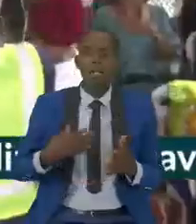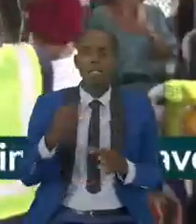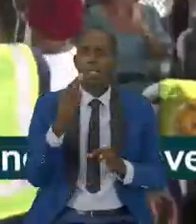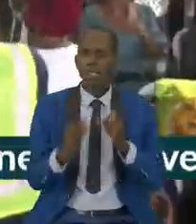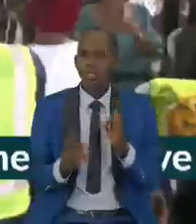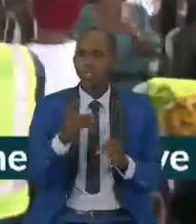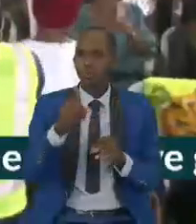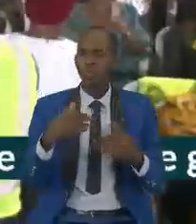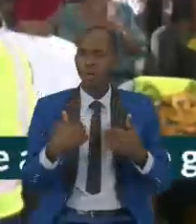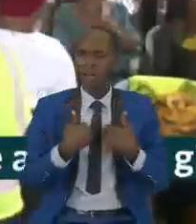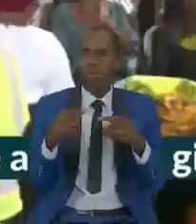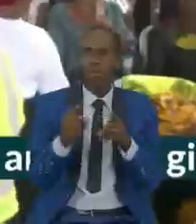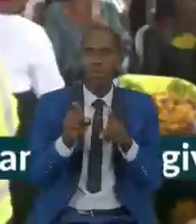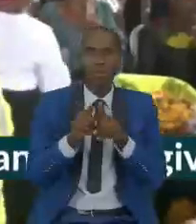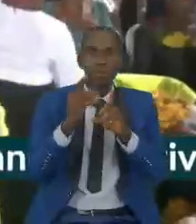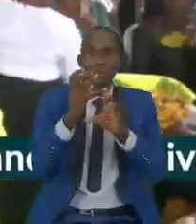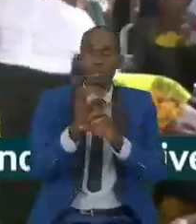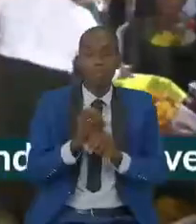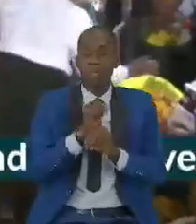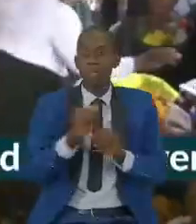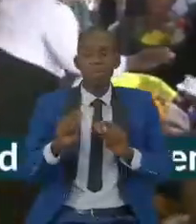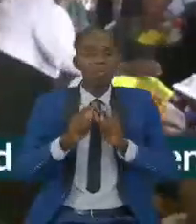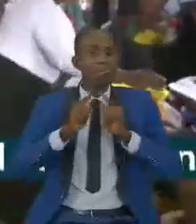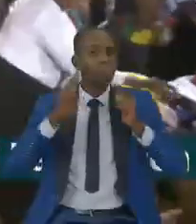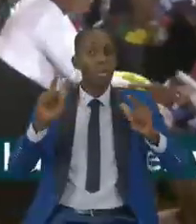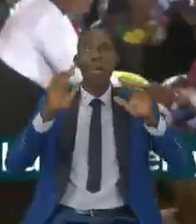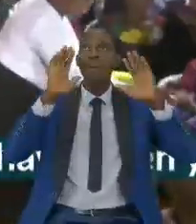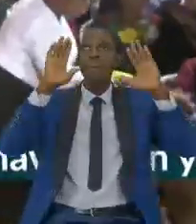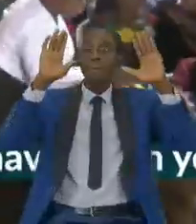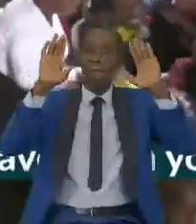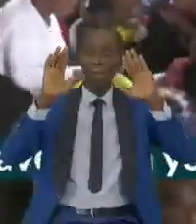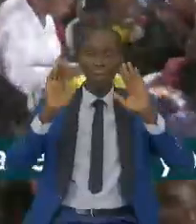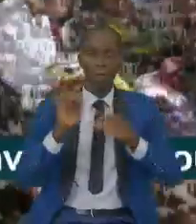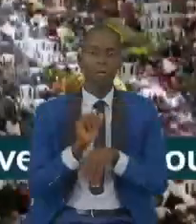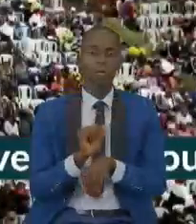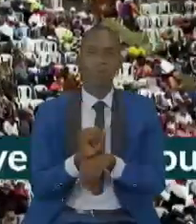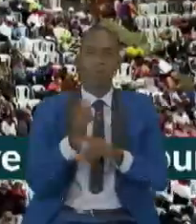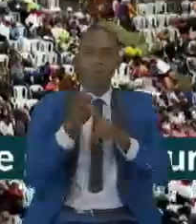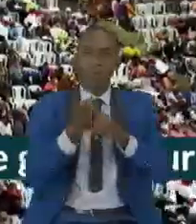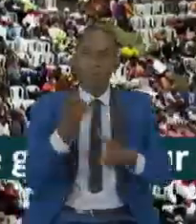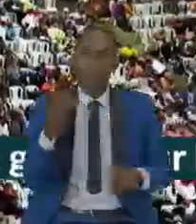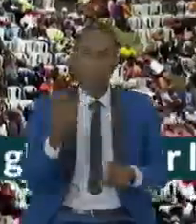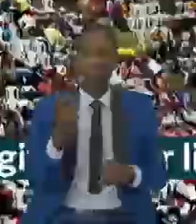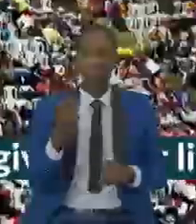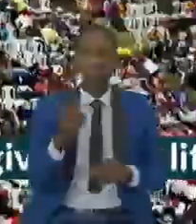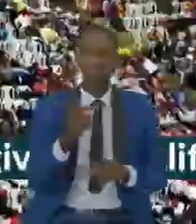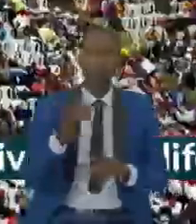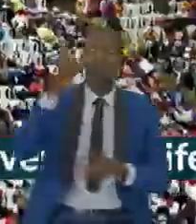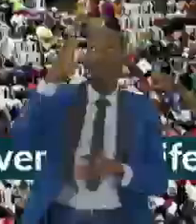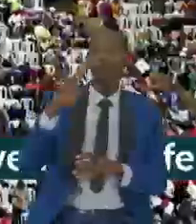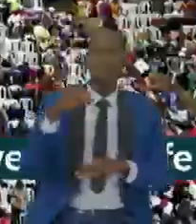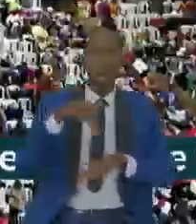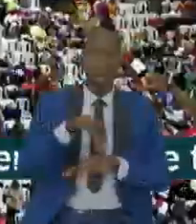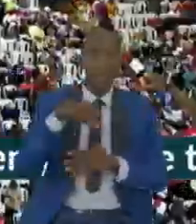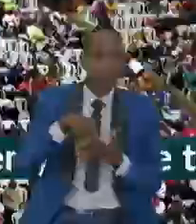your testimony. We want to rejoice with you in Alpha location here as well as other locations across the globe, since we are